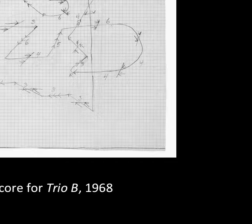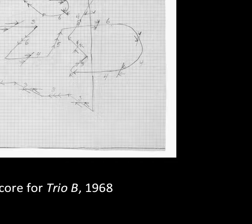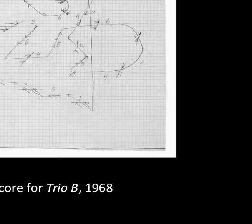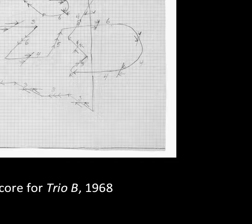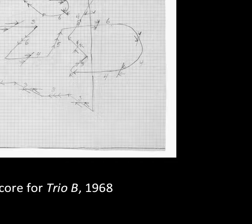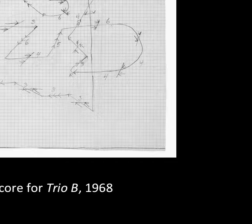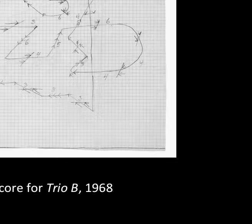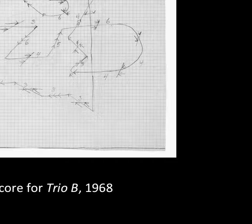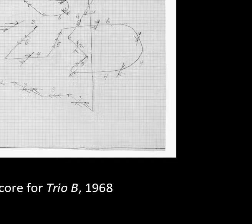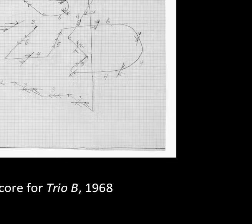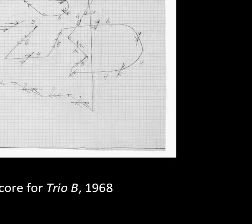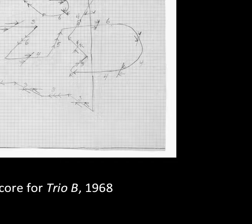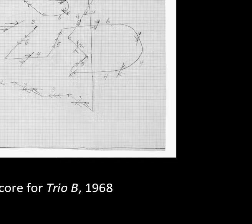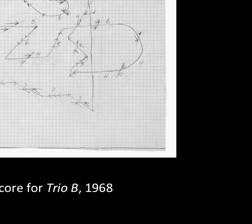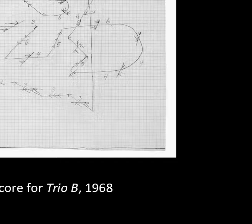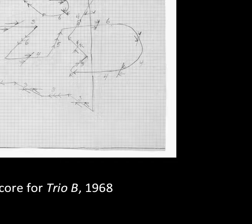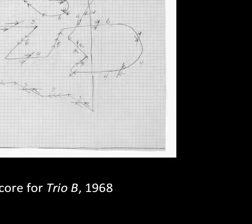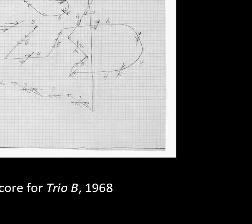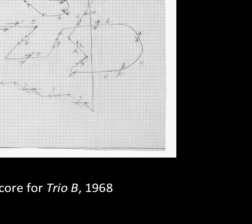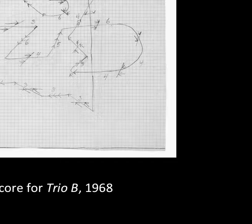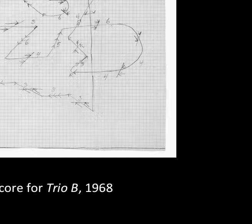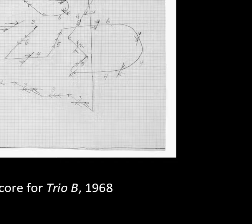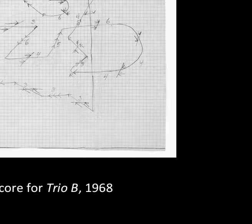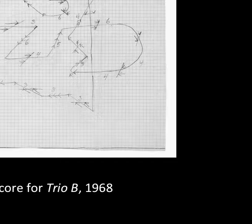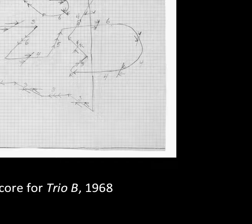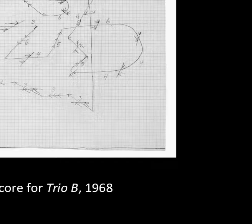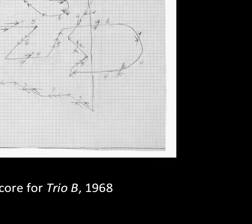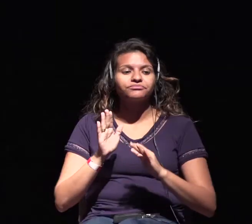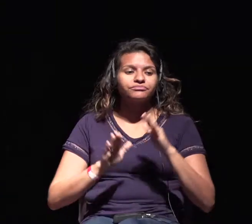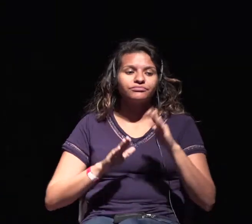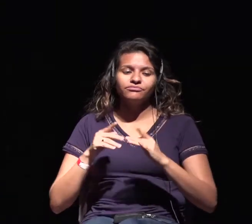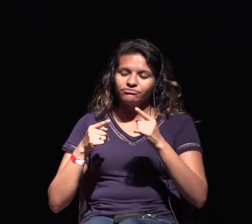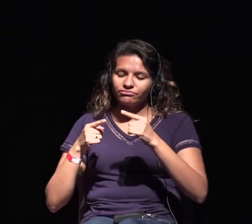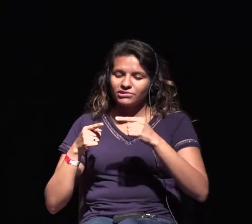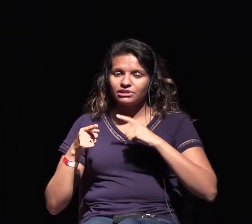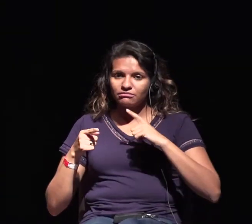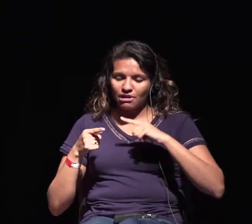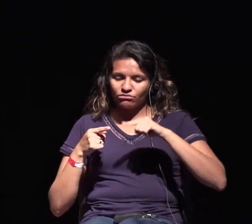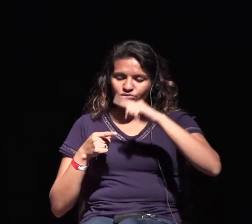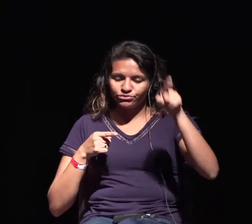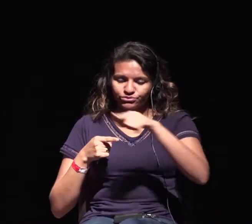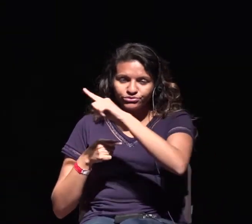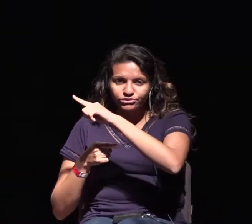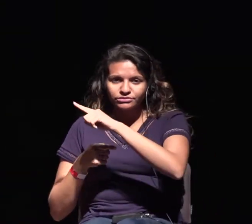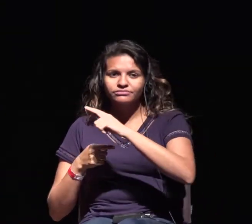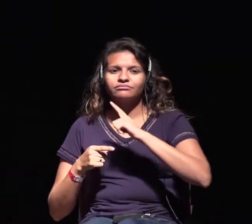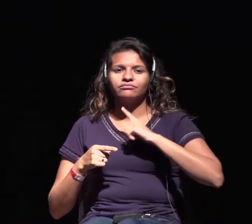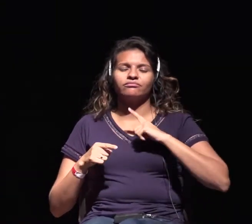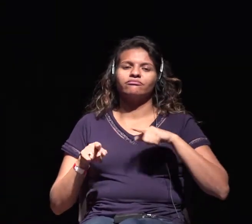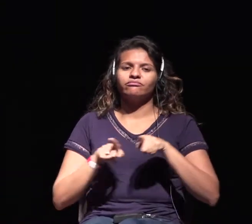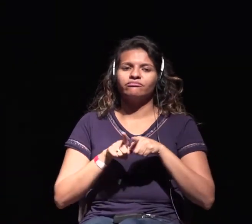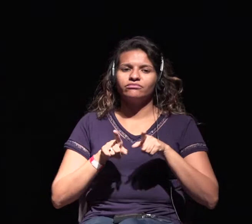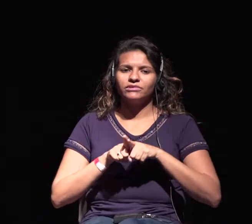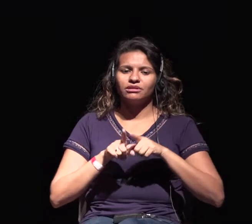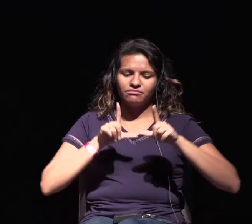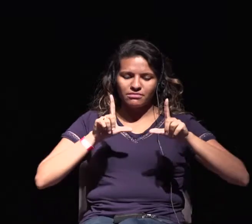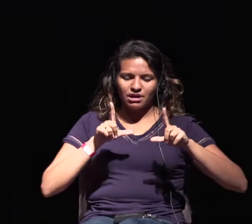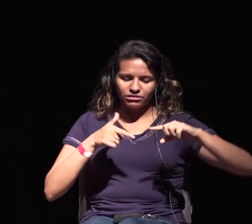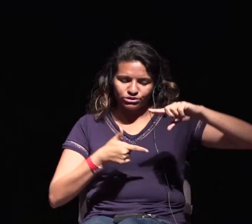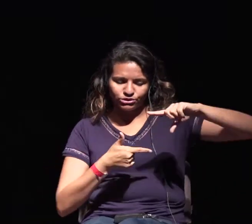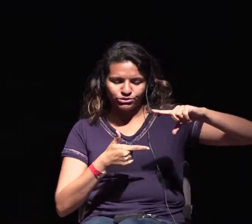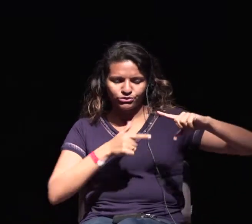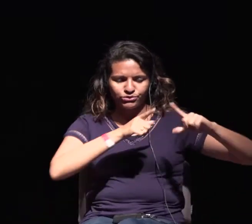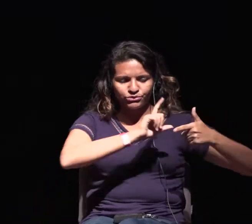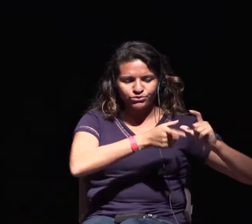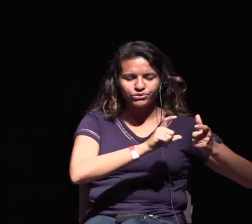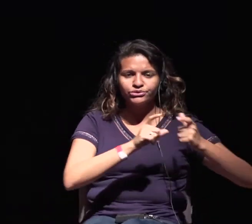of looping curlicues set against more geometric angles and neatly parallel channels fanning out like fingers on a splayed